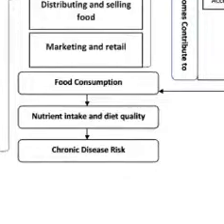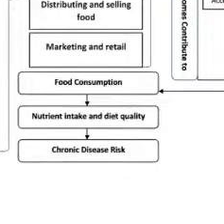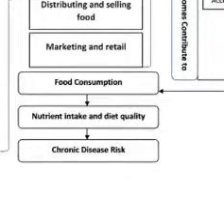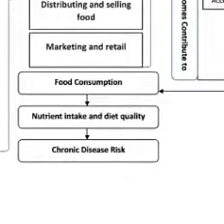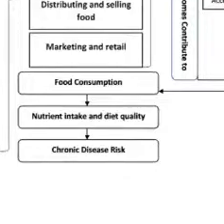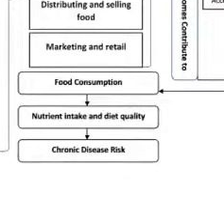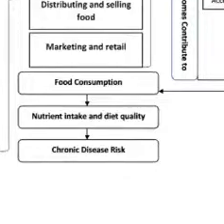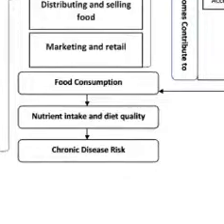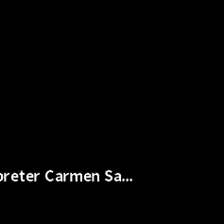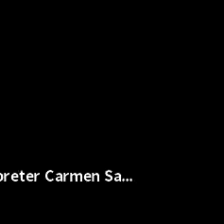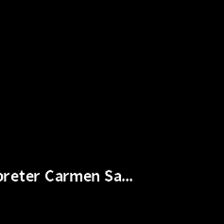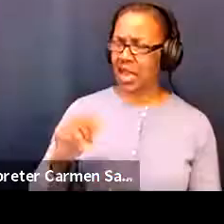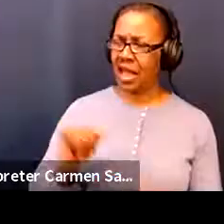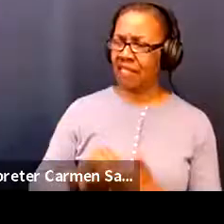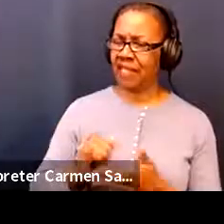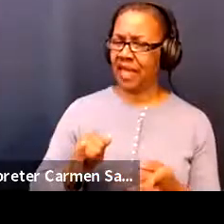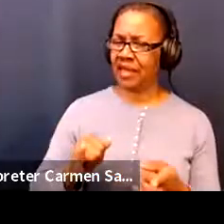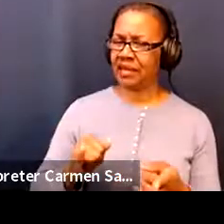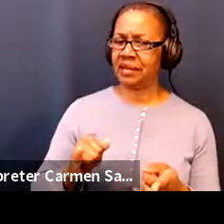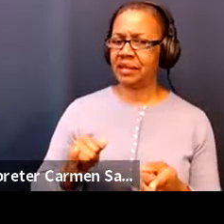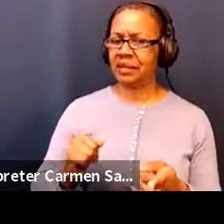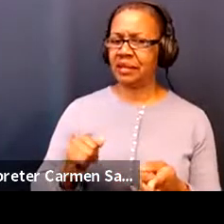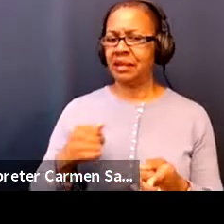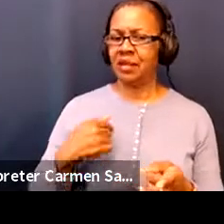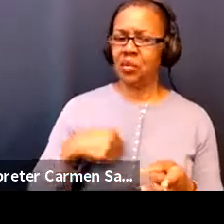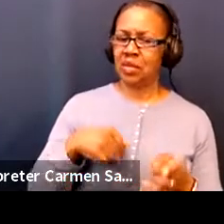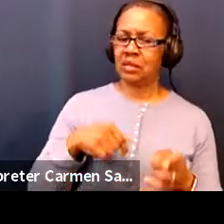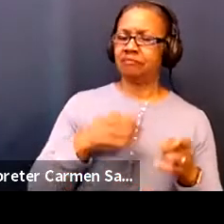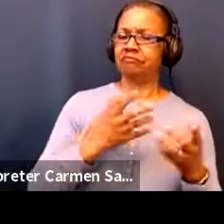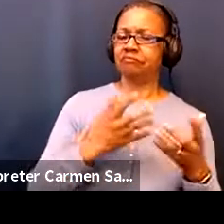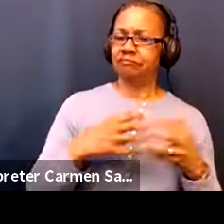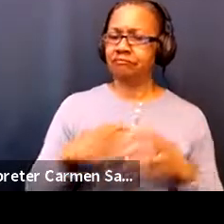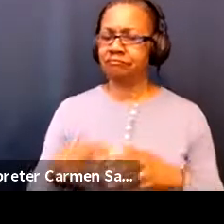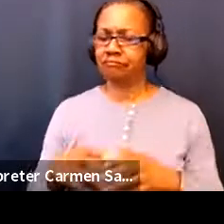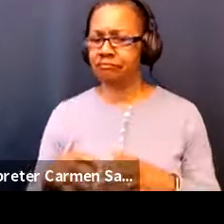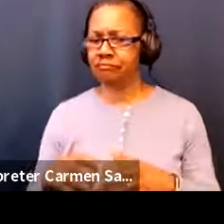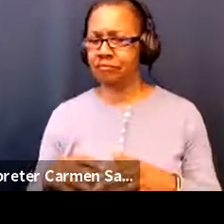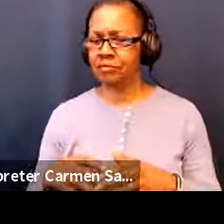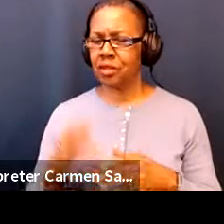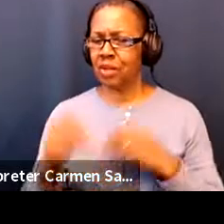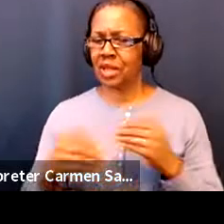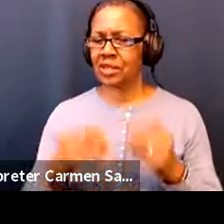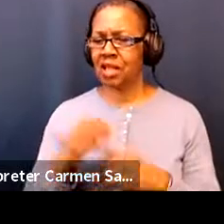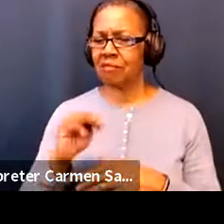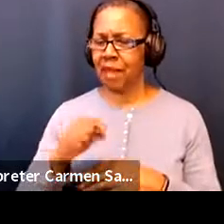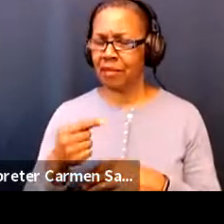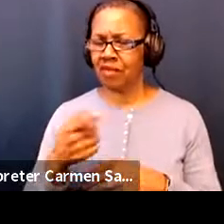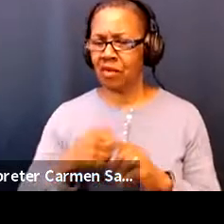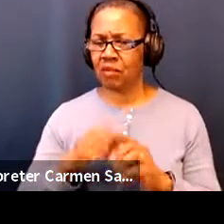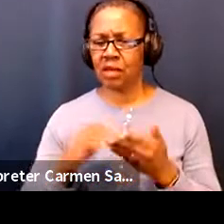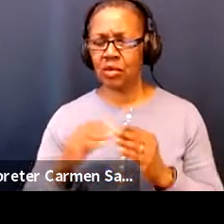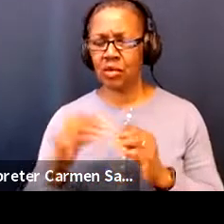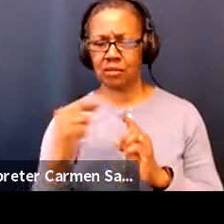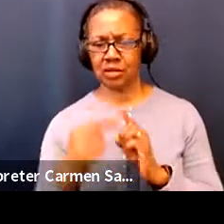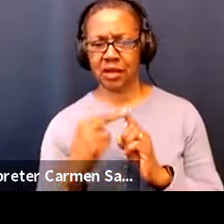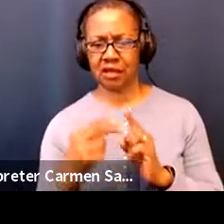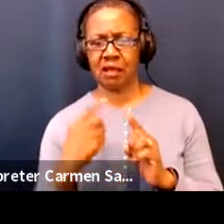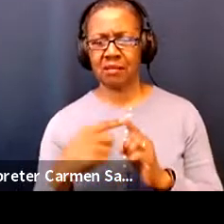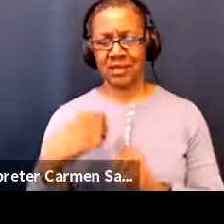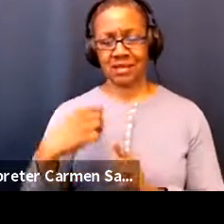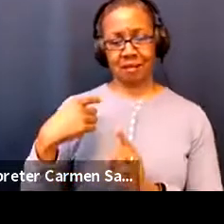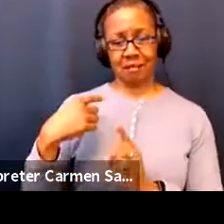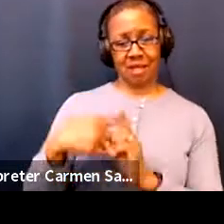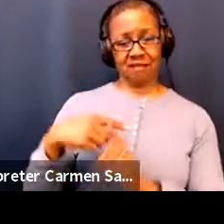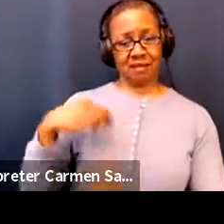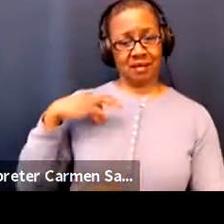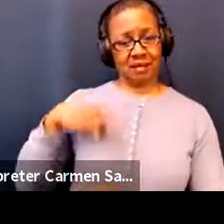weaves so beautifully into the process that you're describing of mapping, especially from the community perspective and the benefit of that